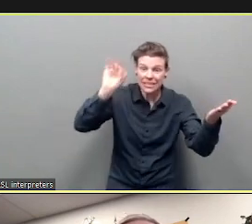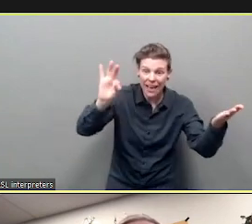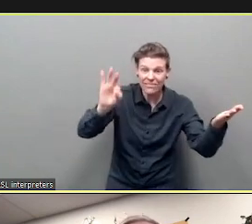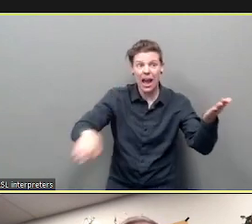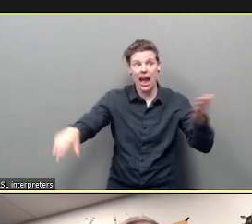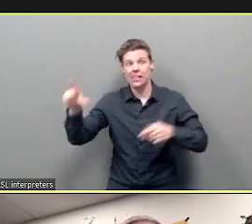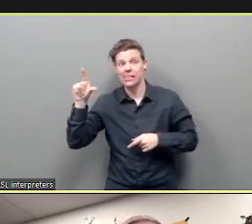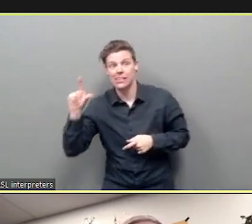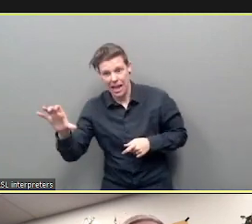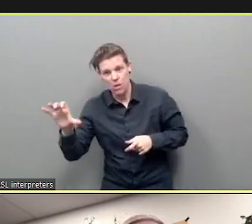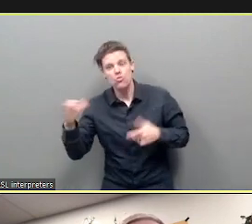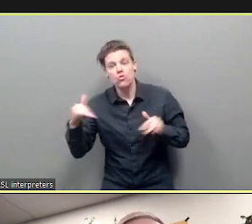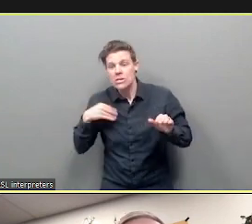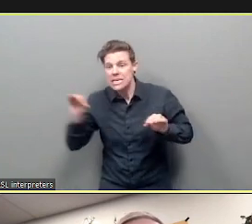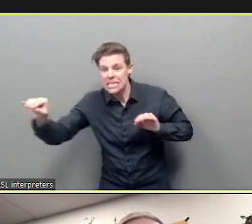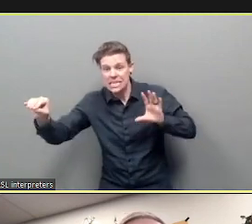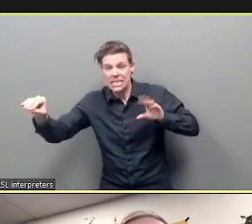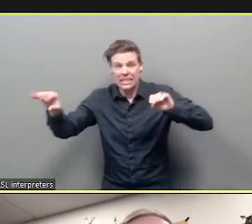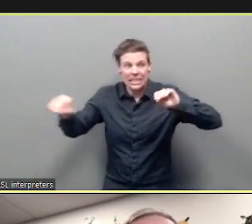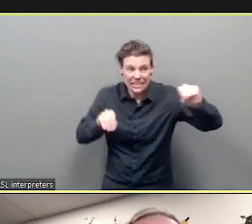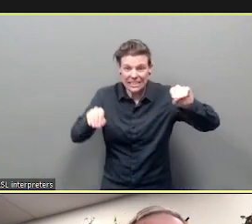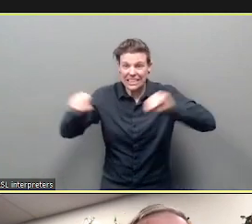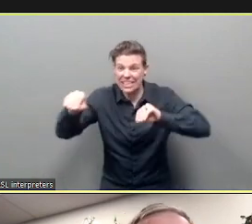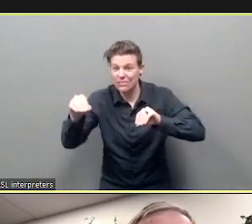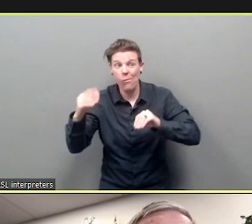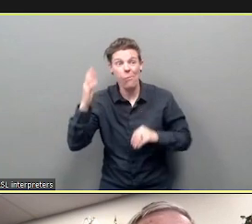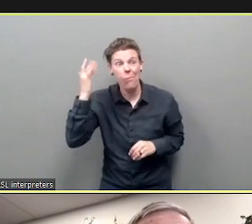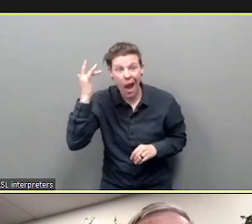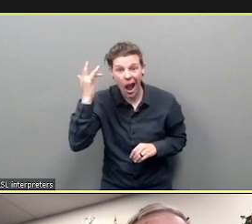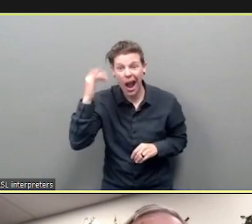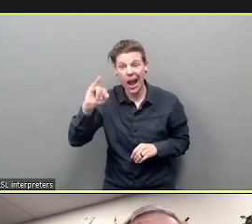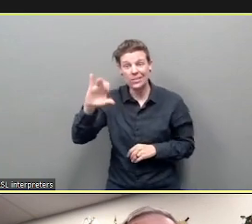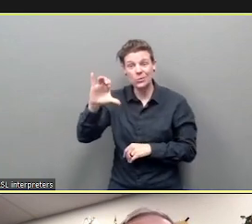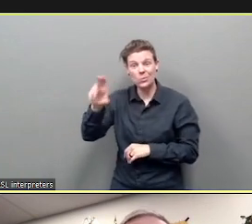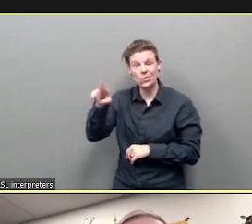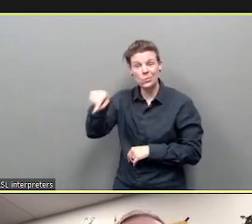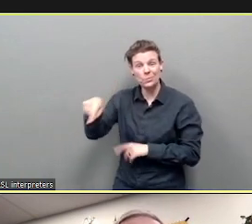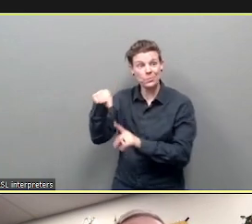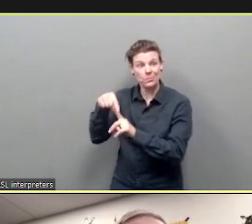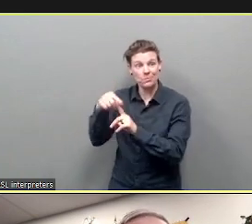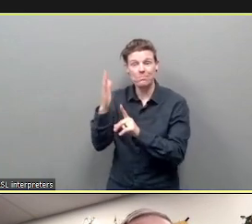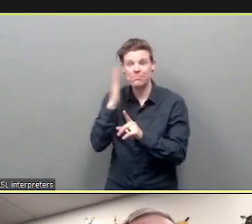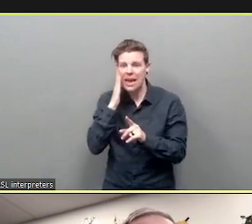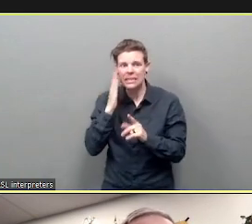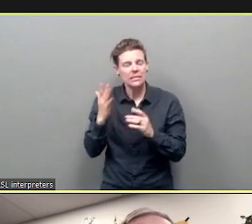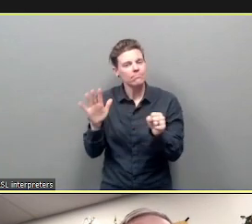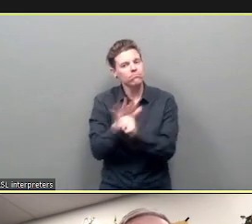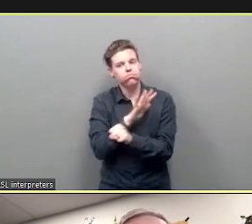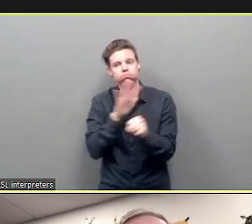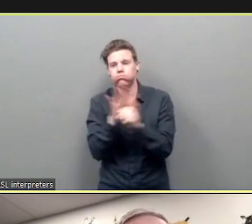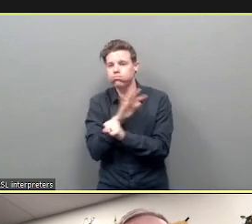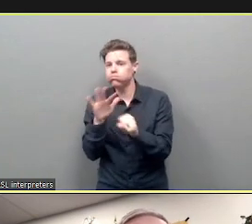now because our ICUs are still so very, very full. Next slide.